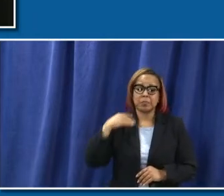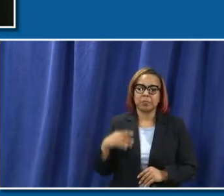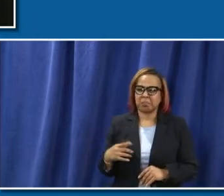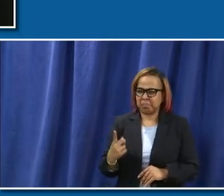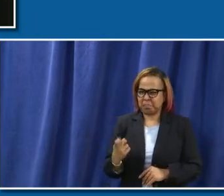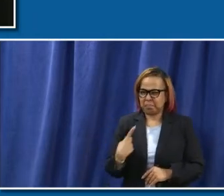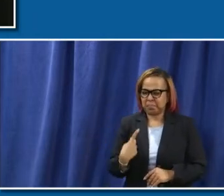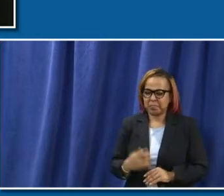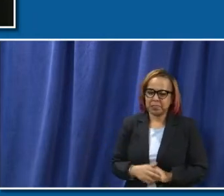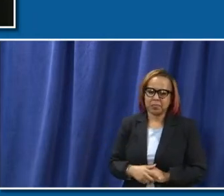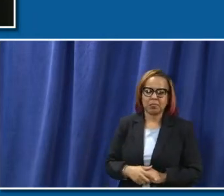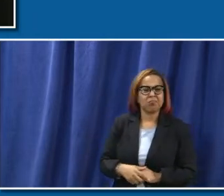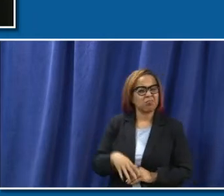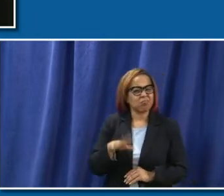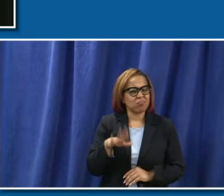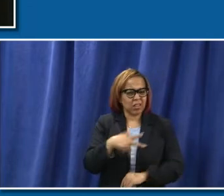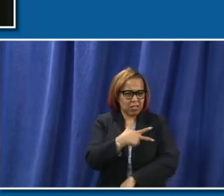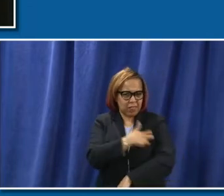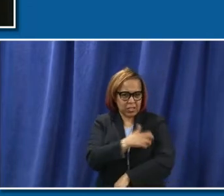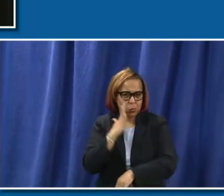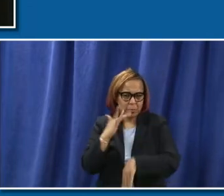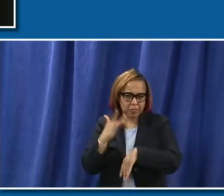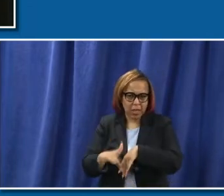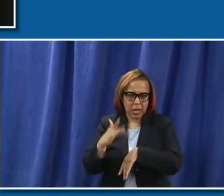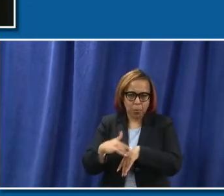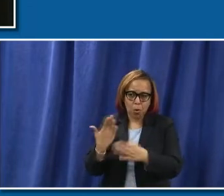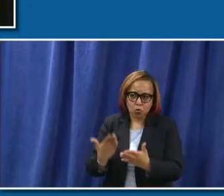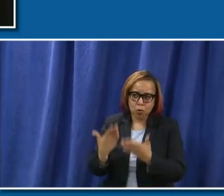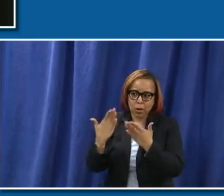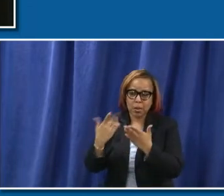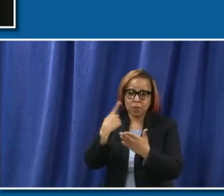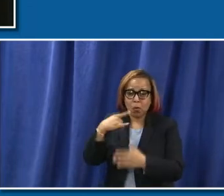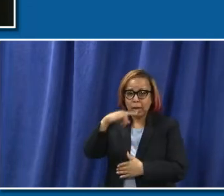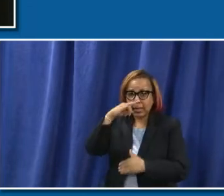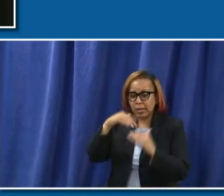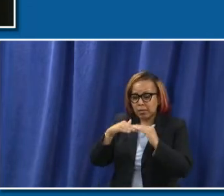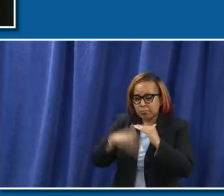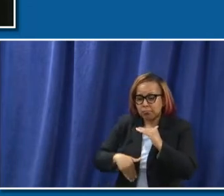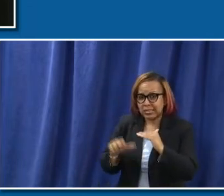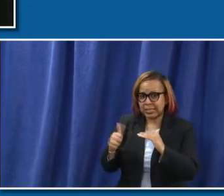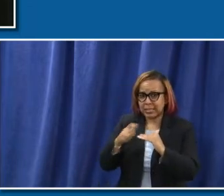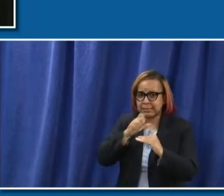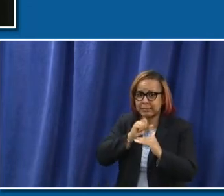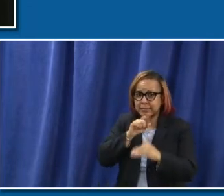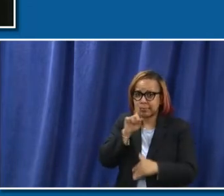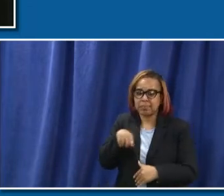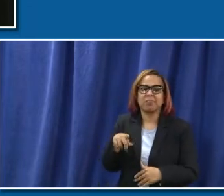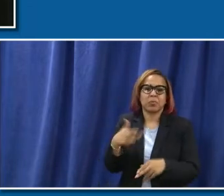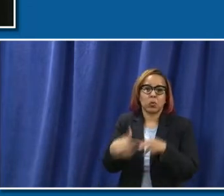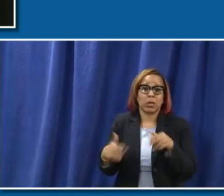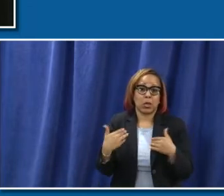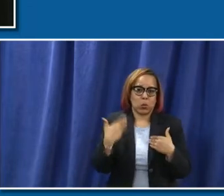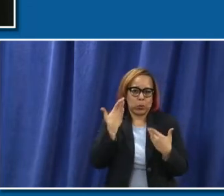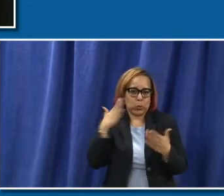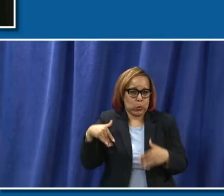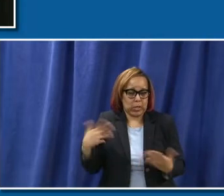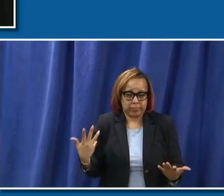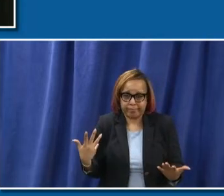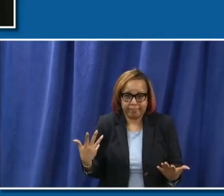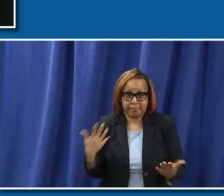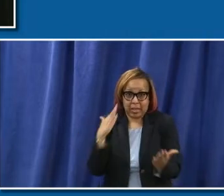Sarah Cantor is asking, will the vaccine be available or recommended for kids under the age of 10? I'll take that one quickly. We don't know yet.